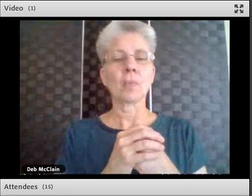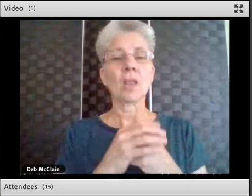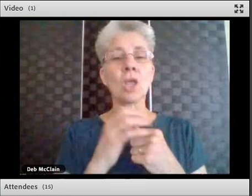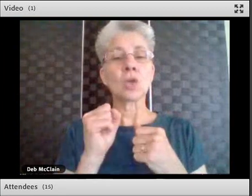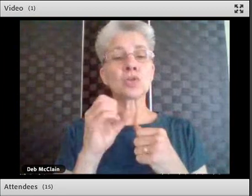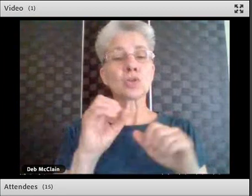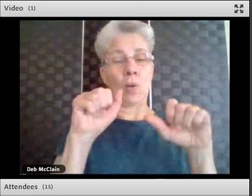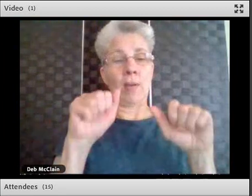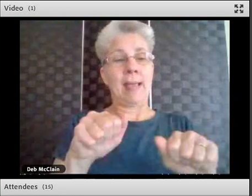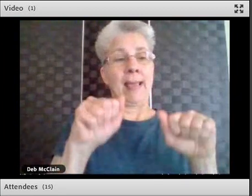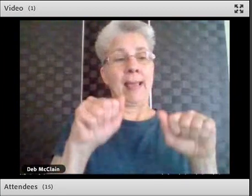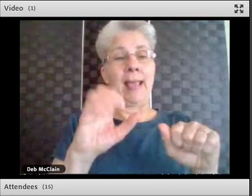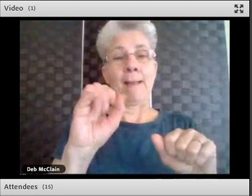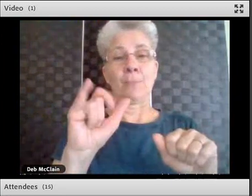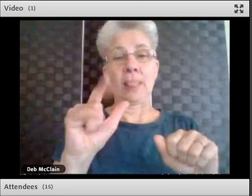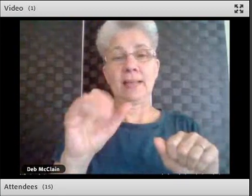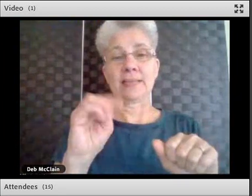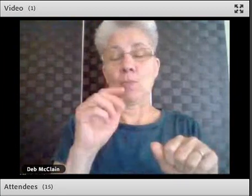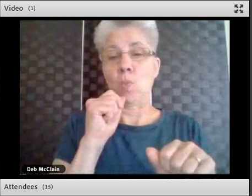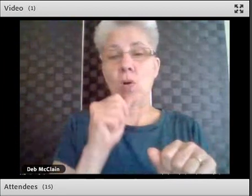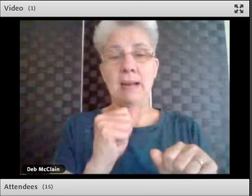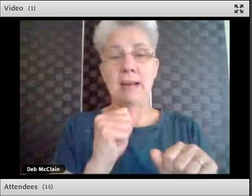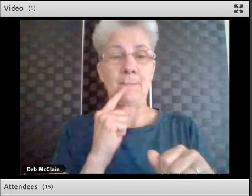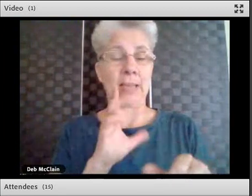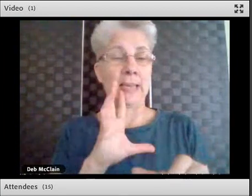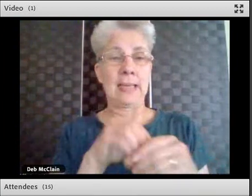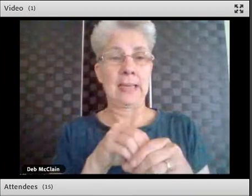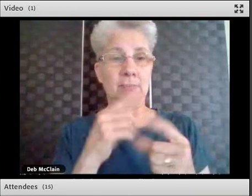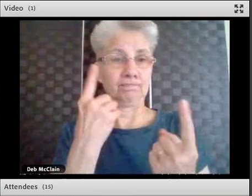so ableism typically will not take into account